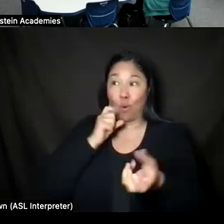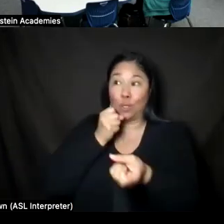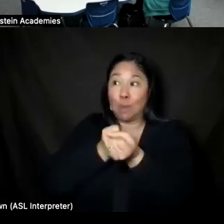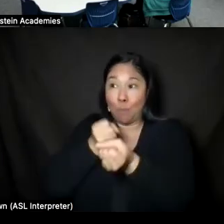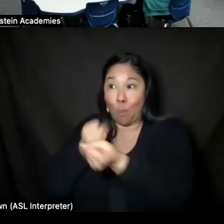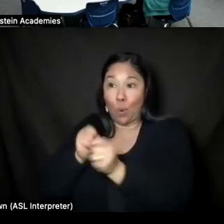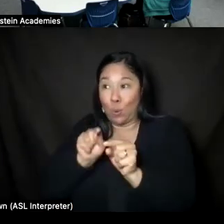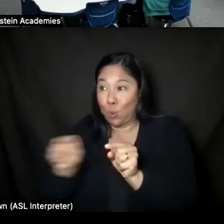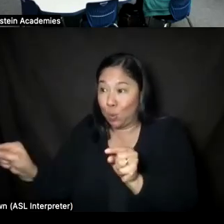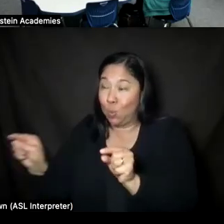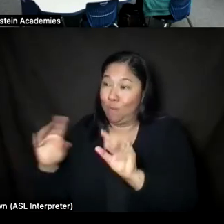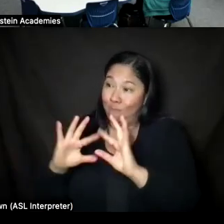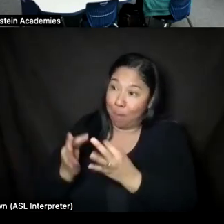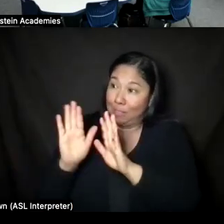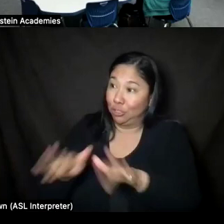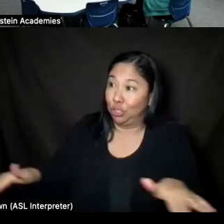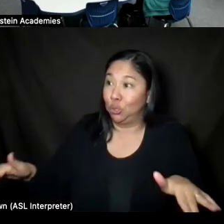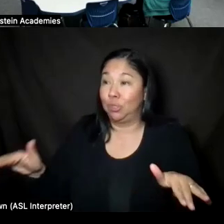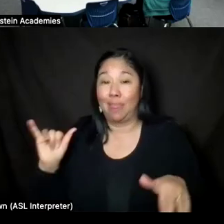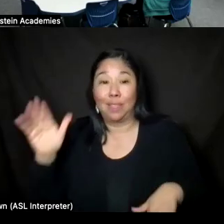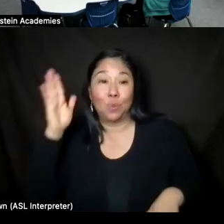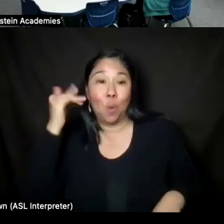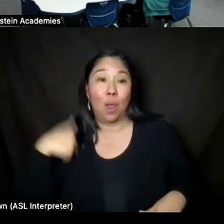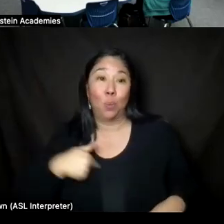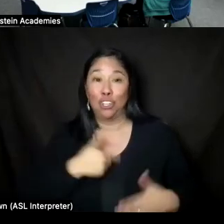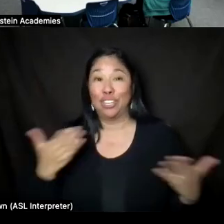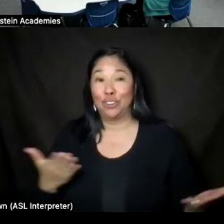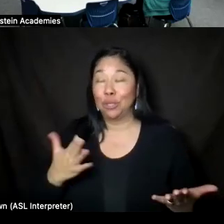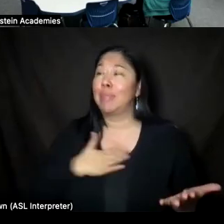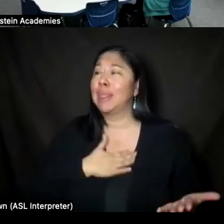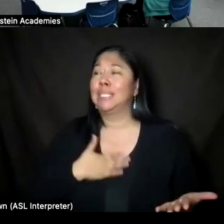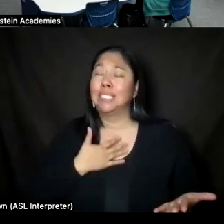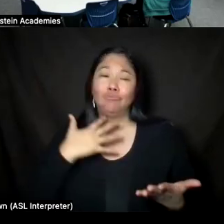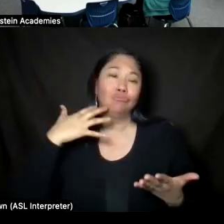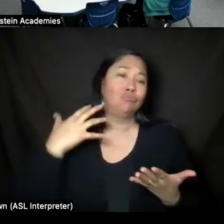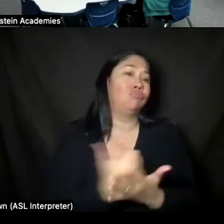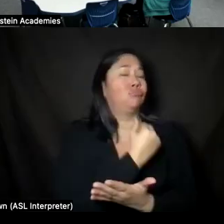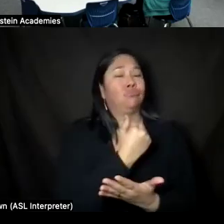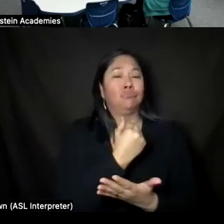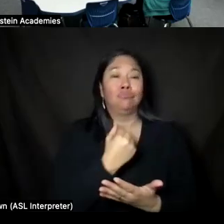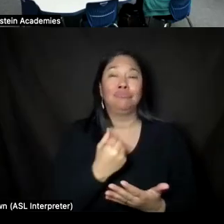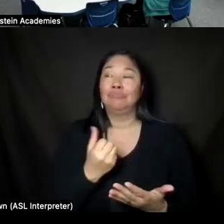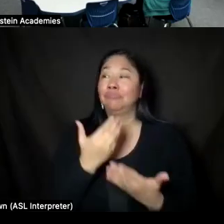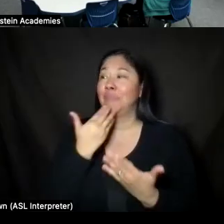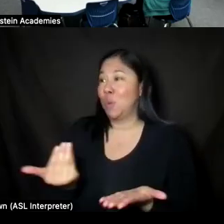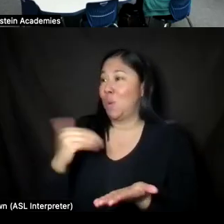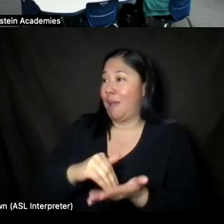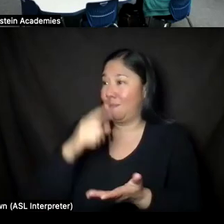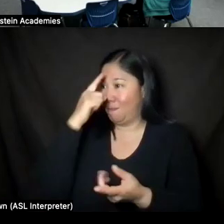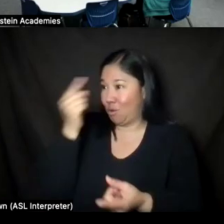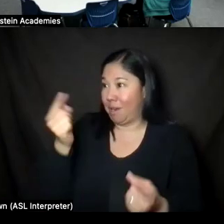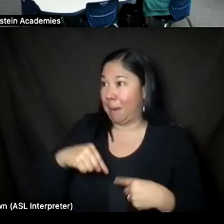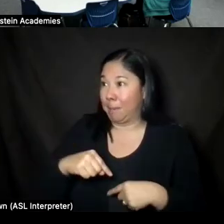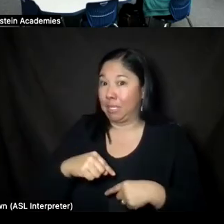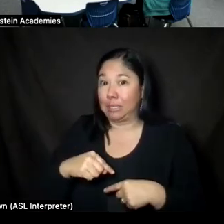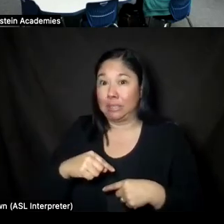and your children. That's why we're here. So please utilize us if you need anything. Thank you again for coming. There's still